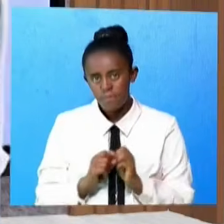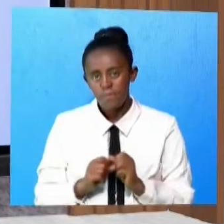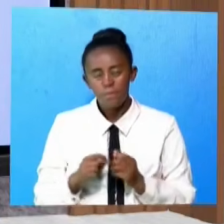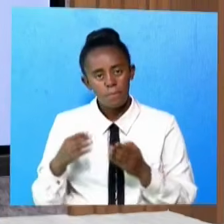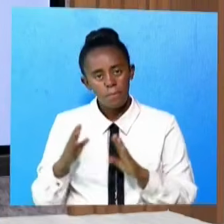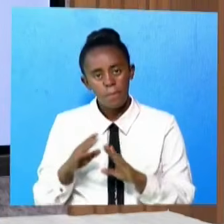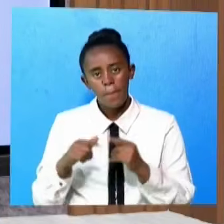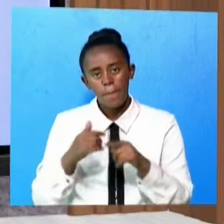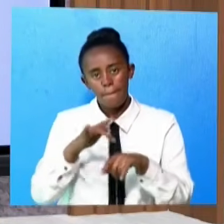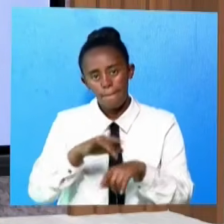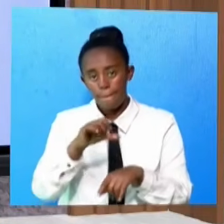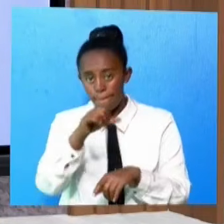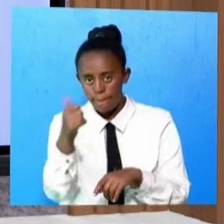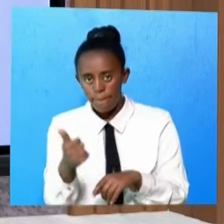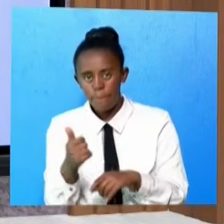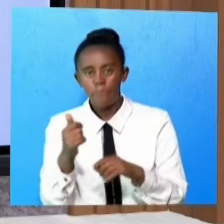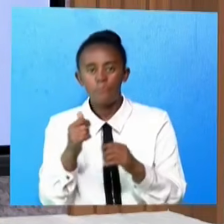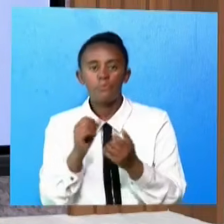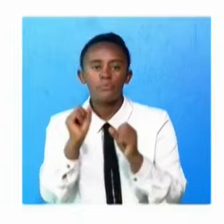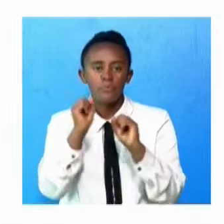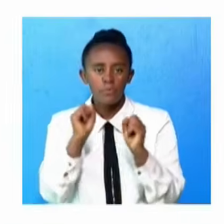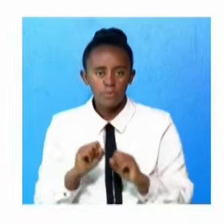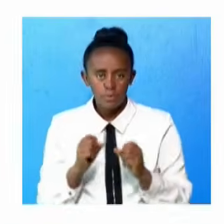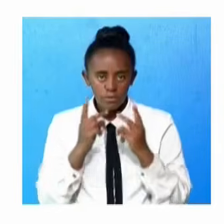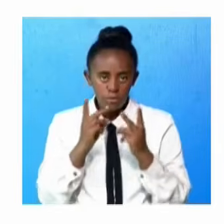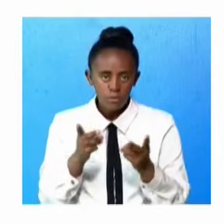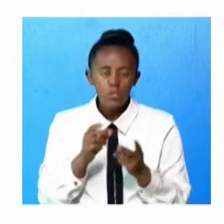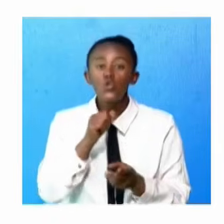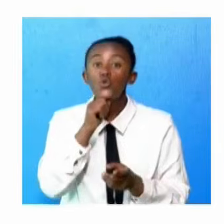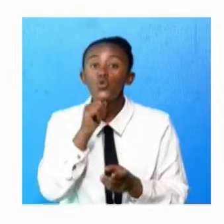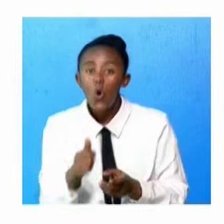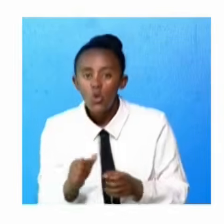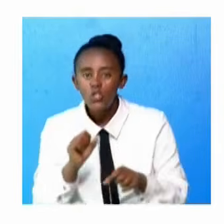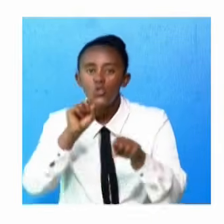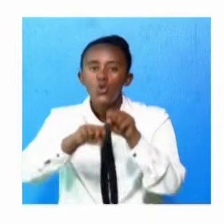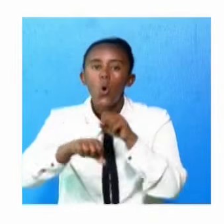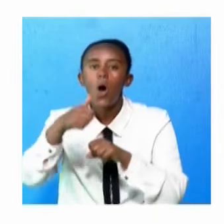see another structure of what? Not so as.